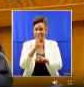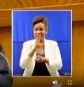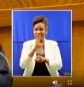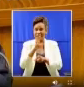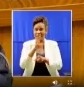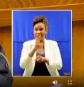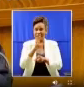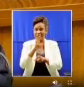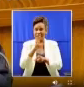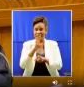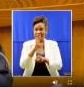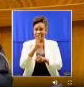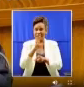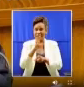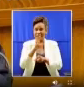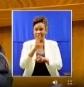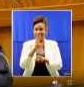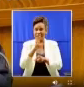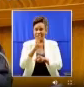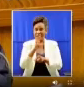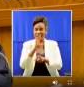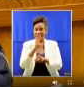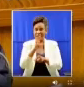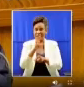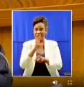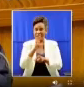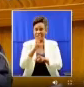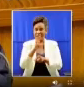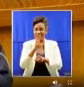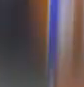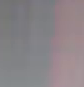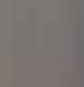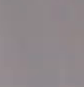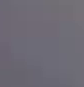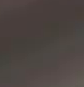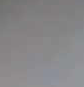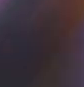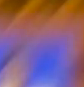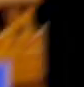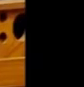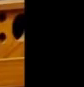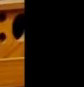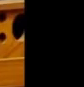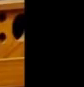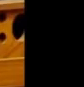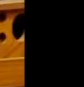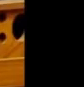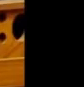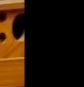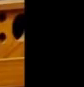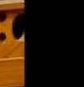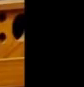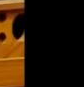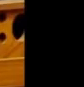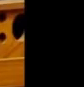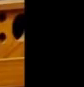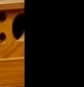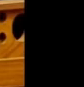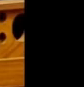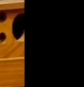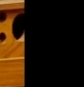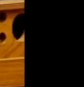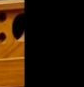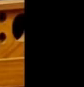in its past had some problems, burn it down and let's start all over again. So that first clip gives you a sense of